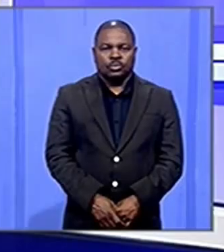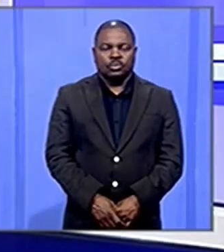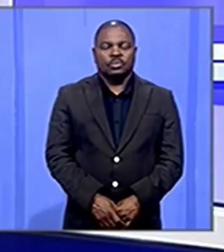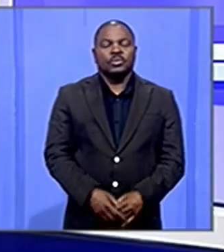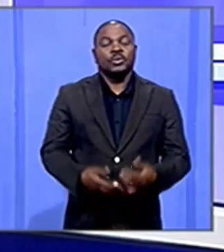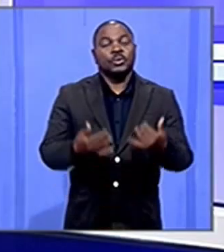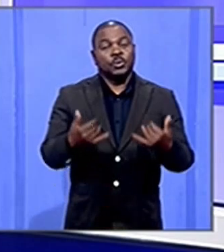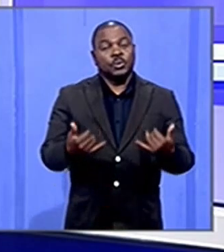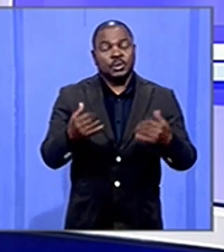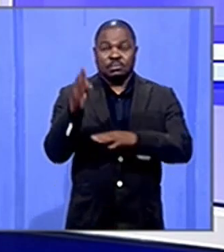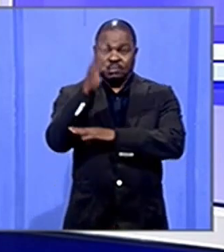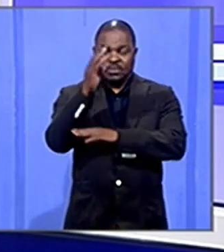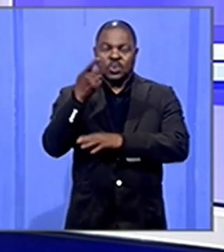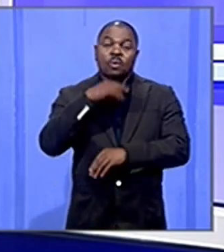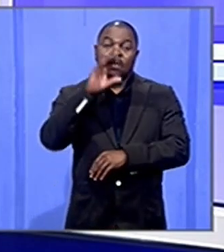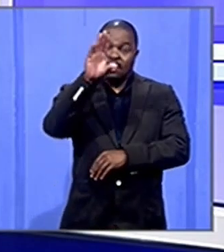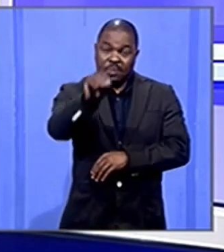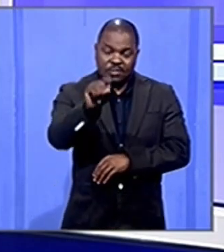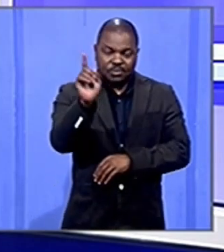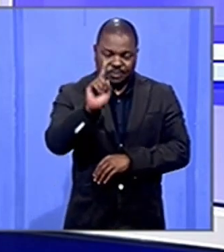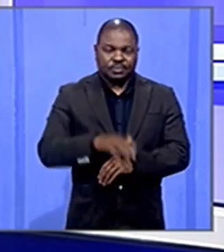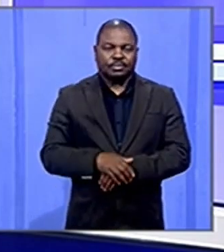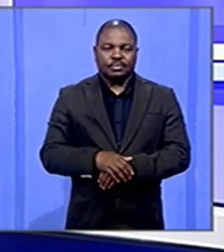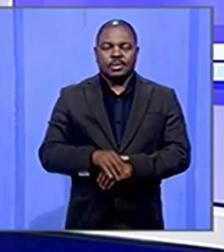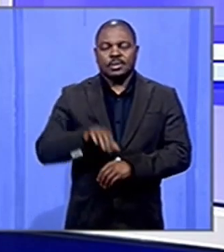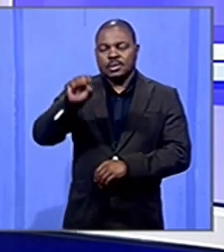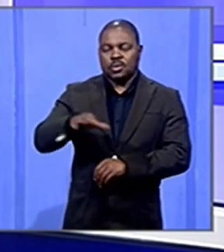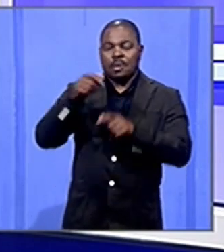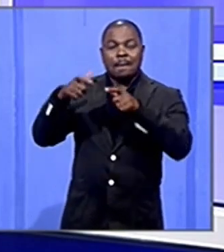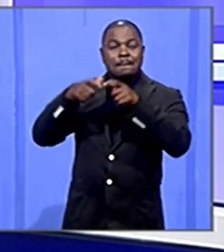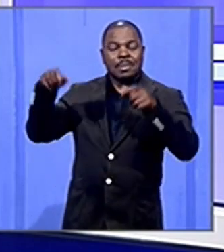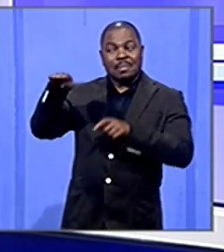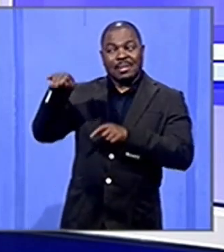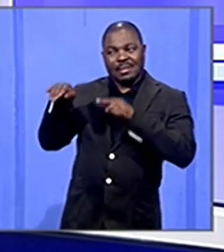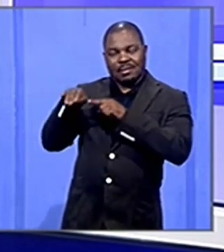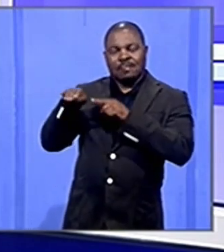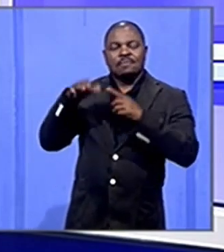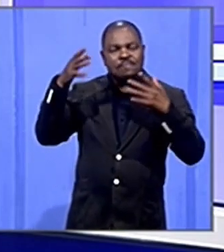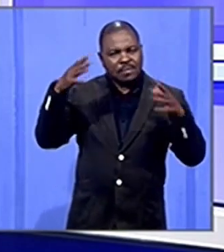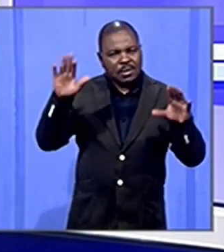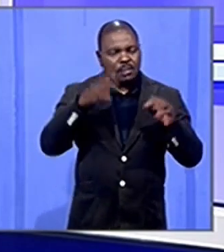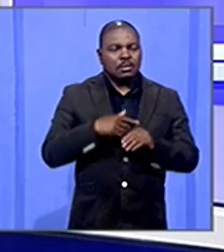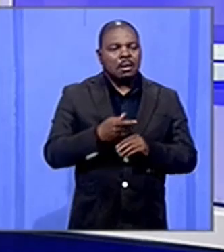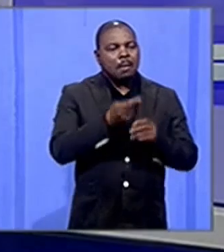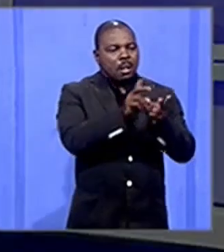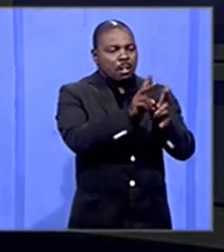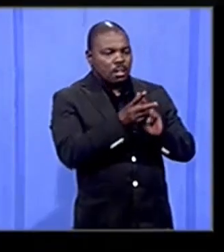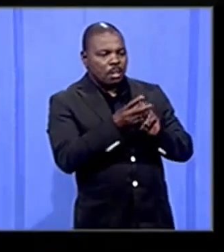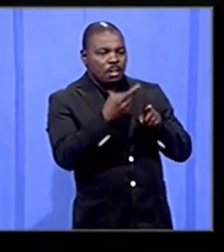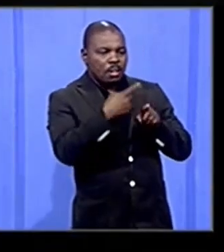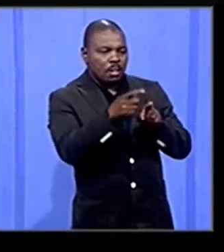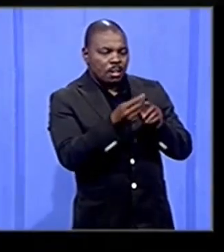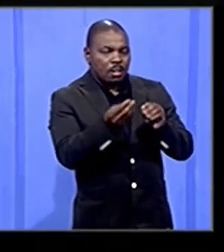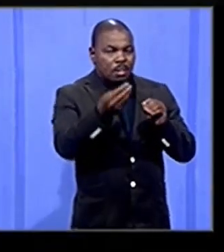Pijana go putšišo ya letšatši re rile Banka ya Reserve e fokoditše kelo ya tswala ya dikadimo